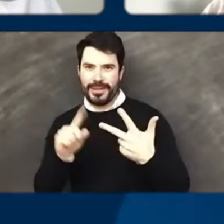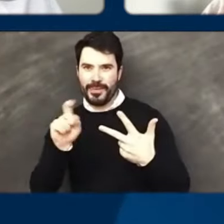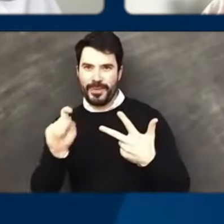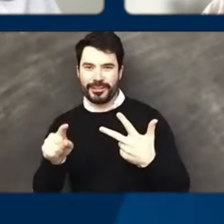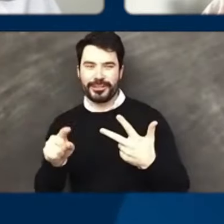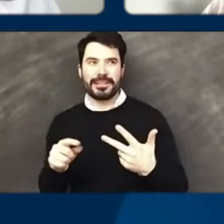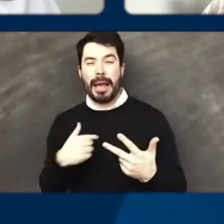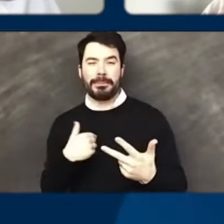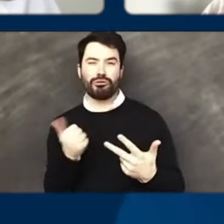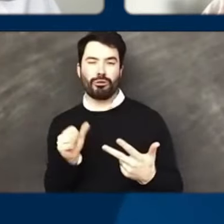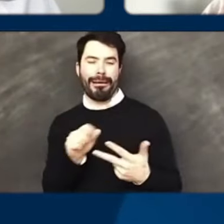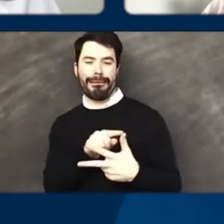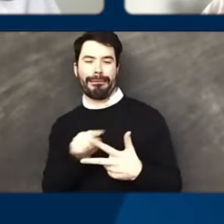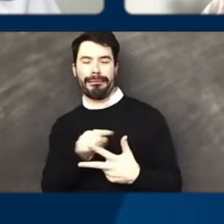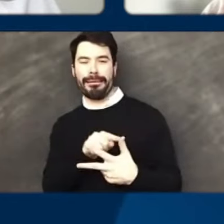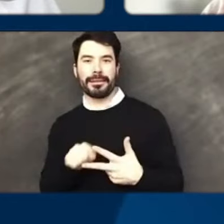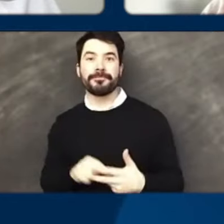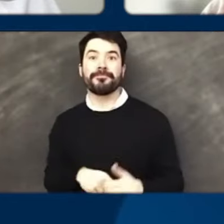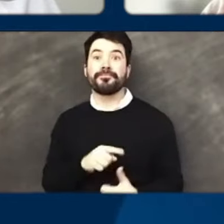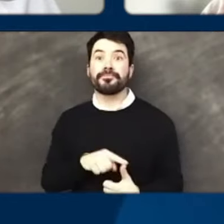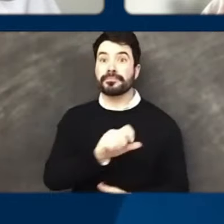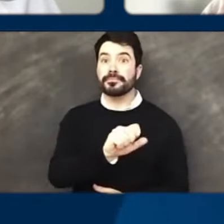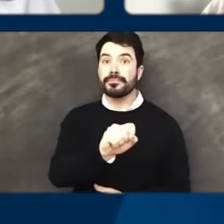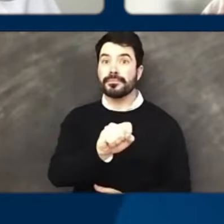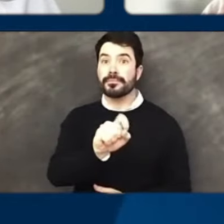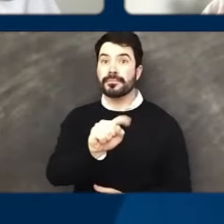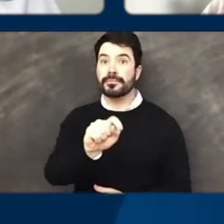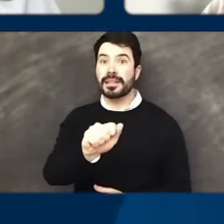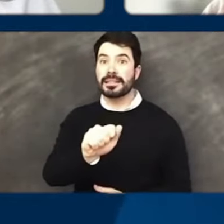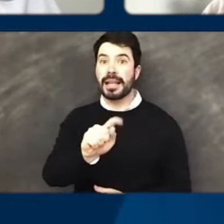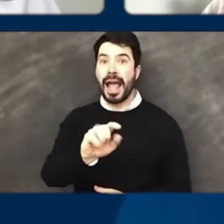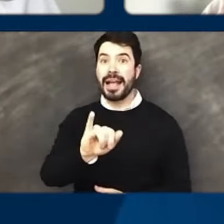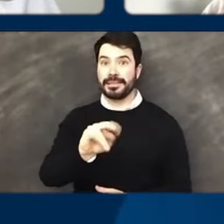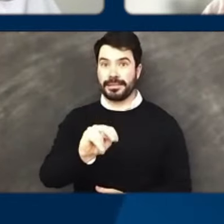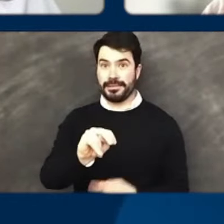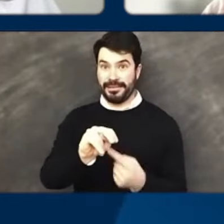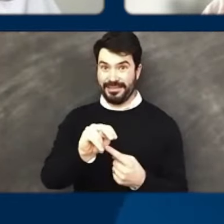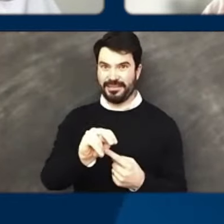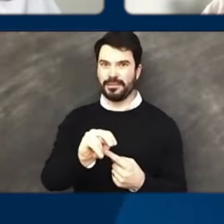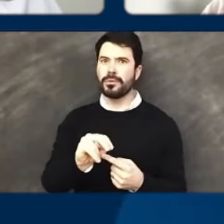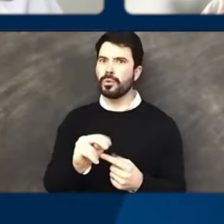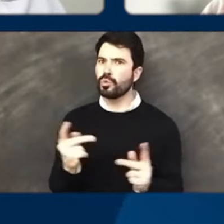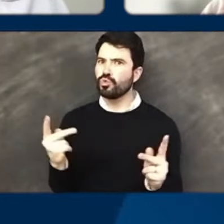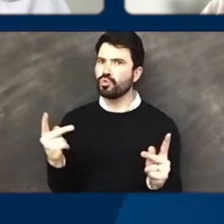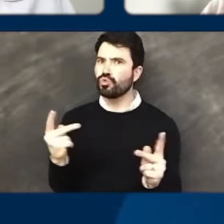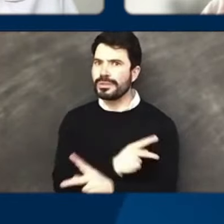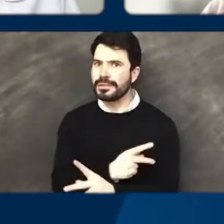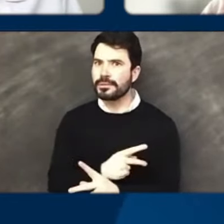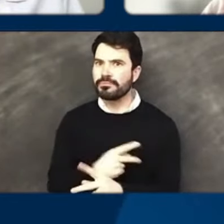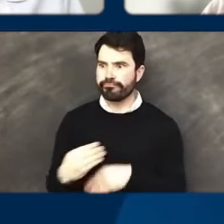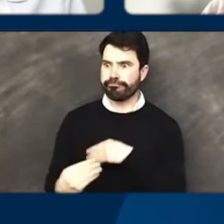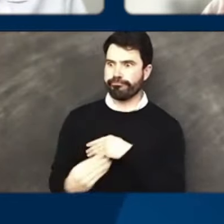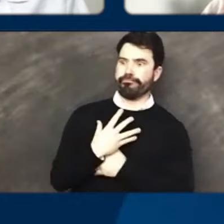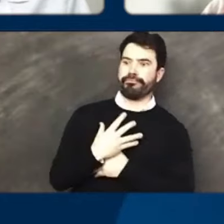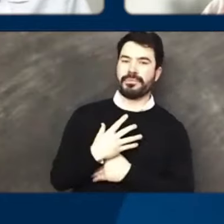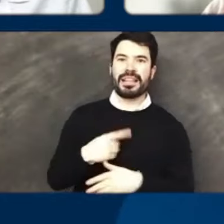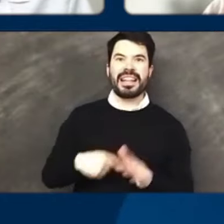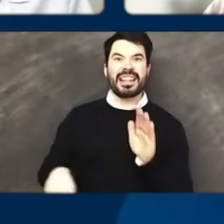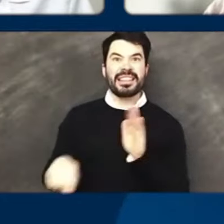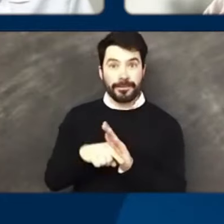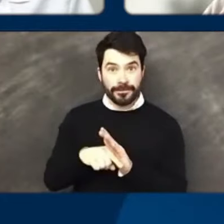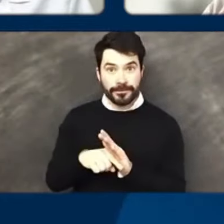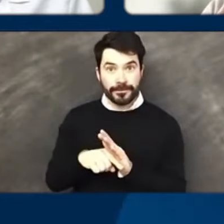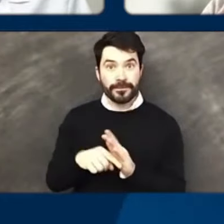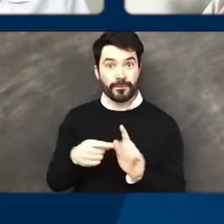have: do statins have more significant or common side effects in people assigned female at birth? Does that